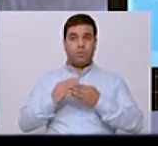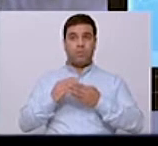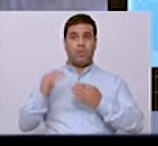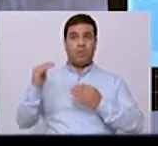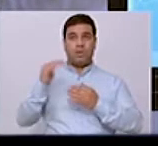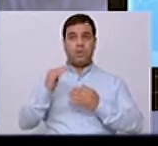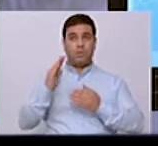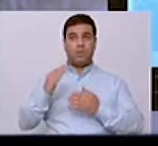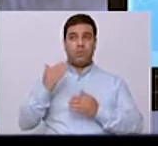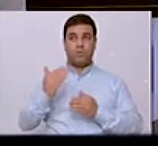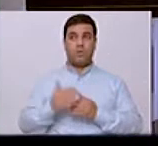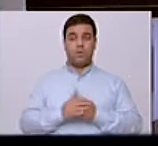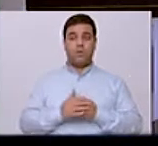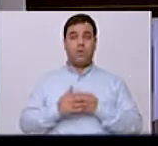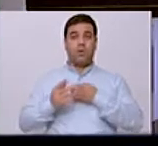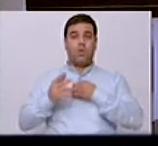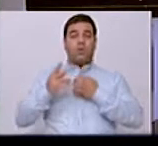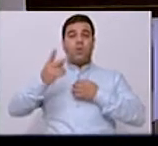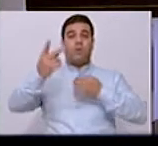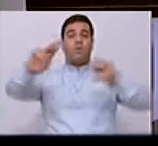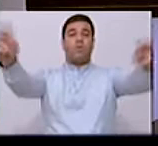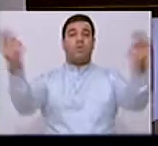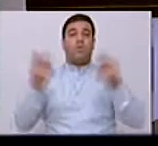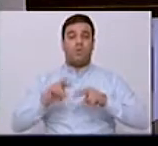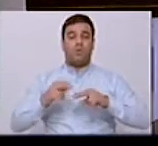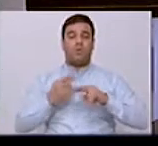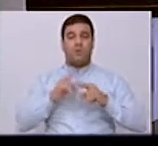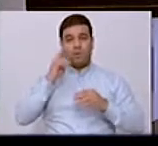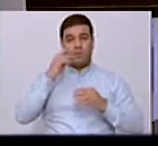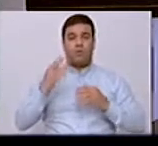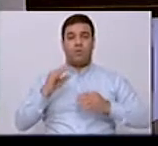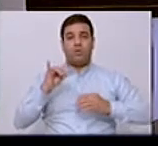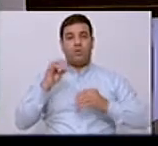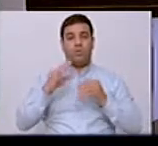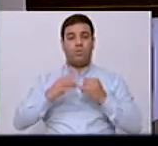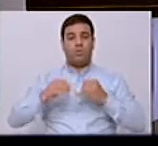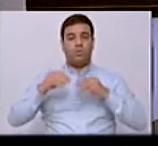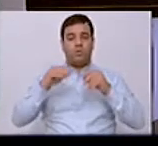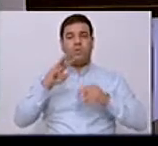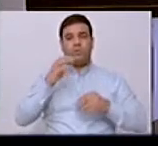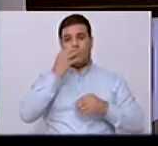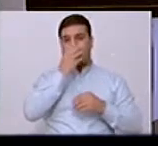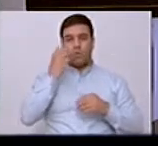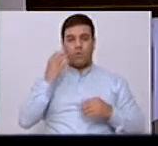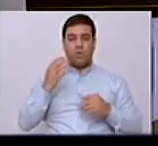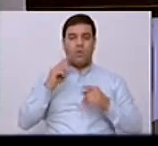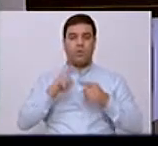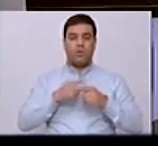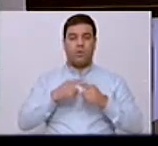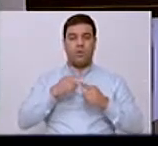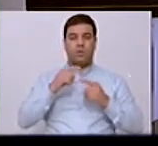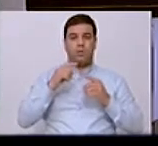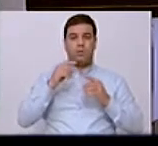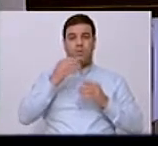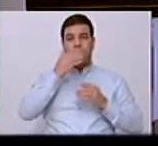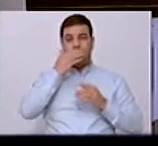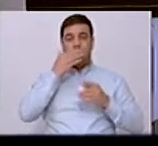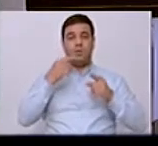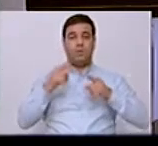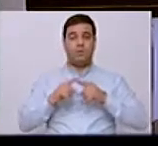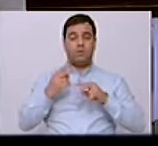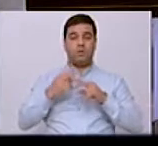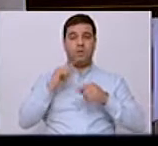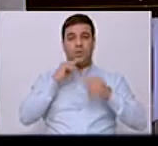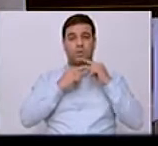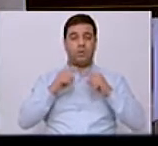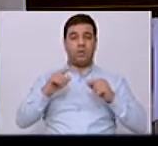qilsa, qolgan davlatlar, ya'ni asosan cho'lli hududlar, ya'ni Mongoliya yoki Afg'oniston kabi davlatlar iqtisodiy